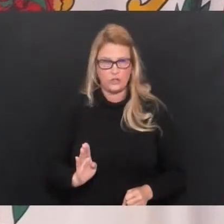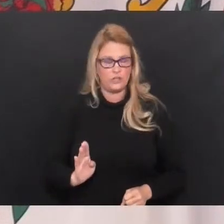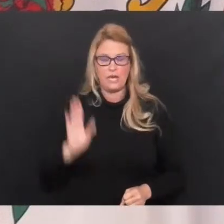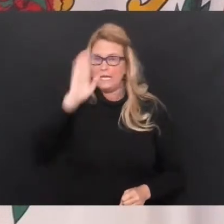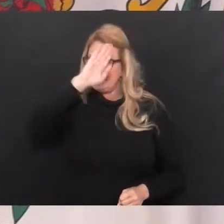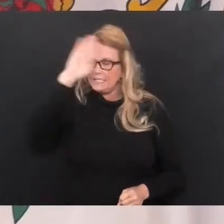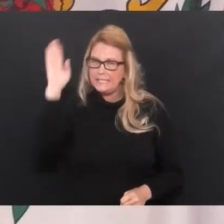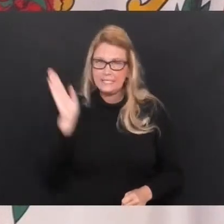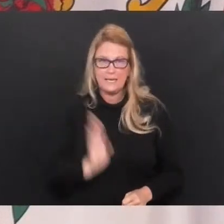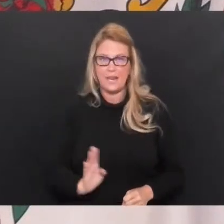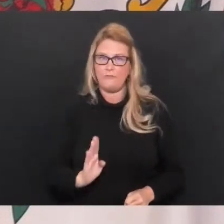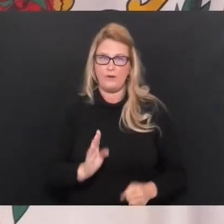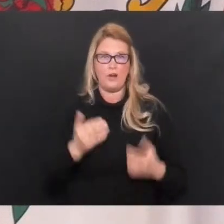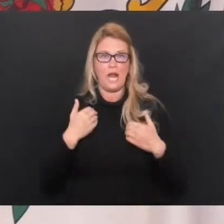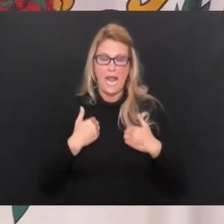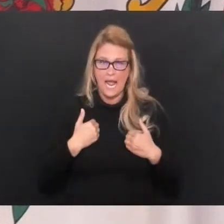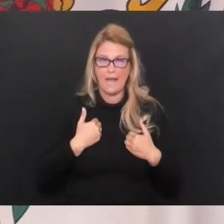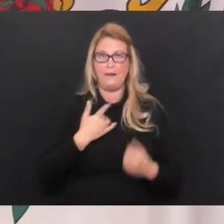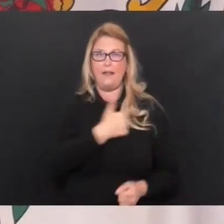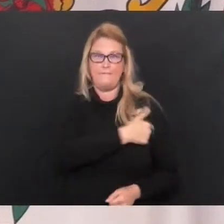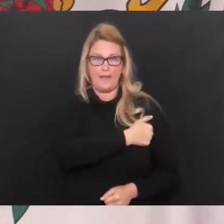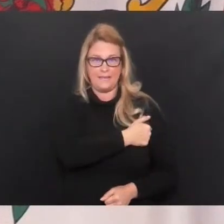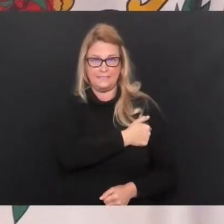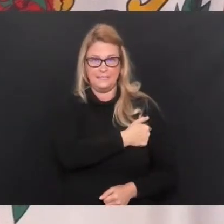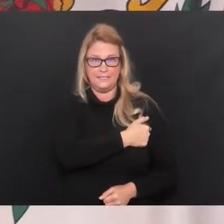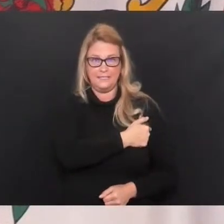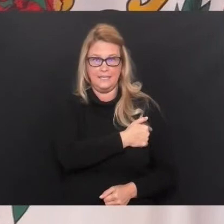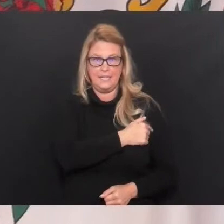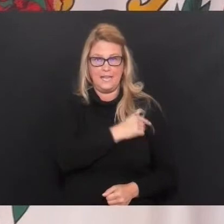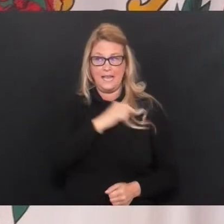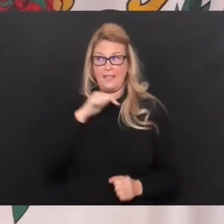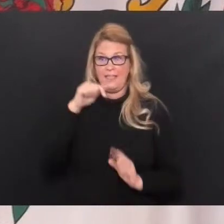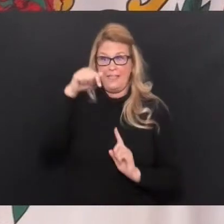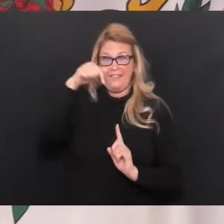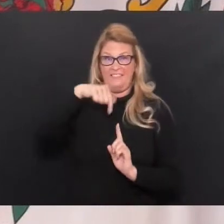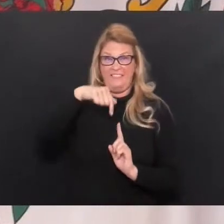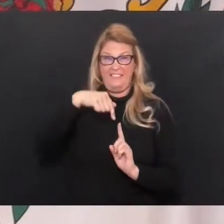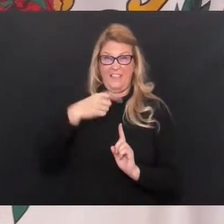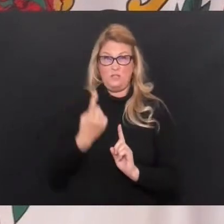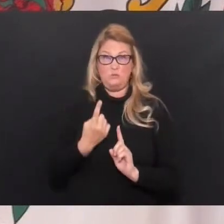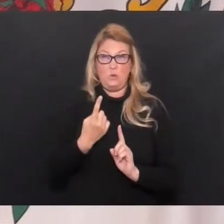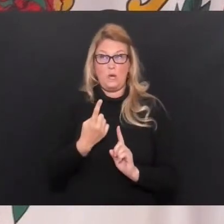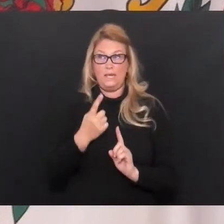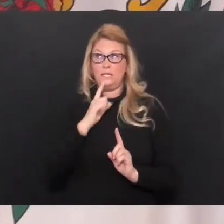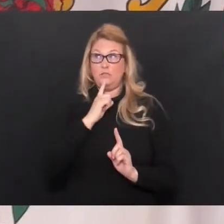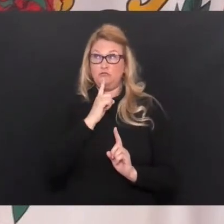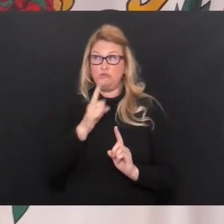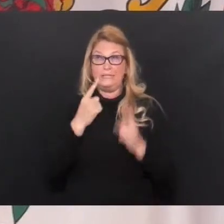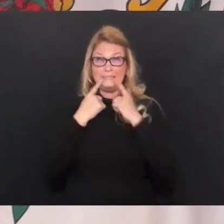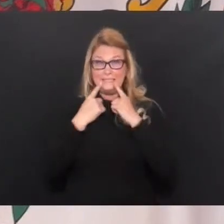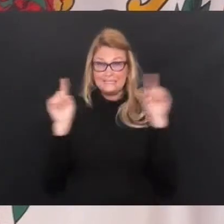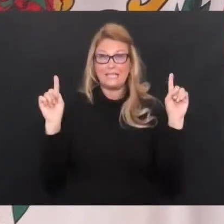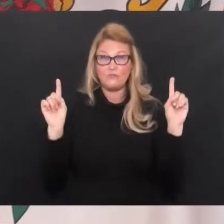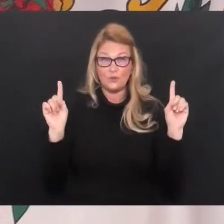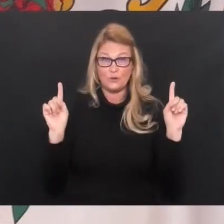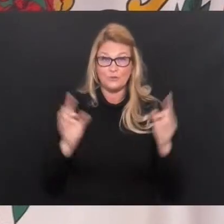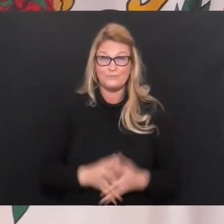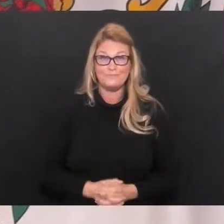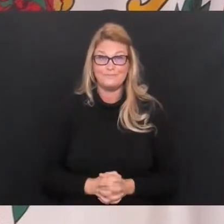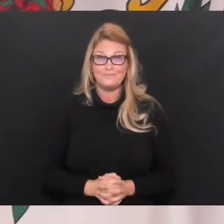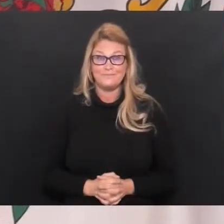ever, ever been a vaccine that is this productive and this absolutely